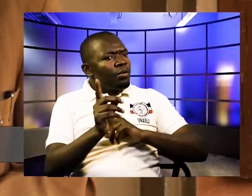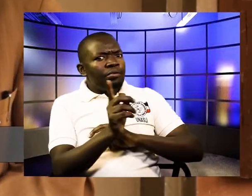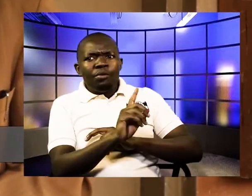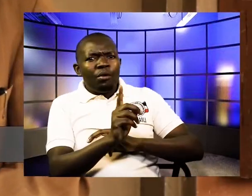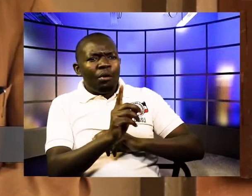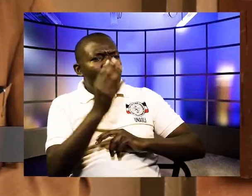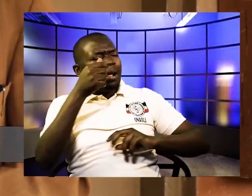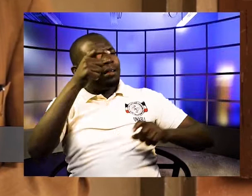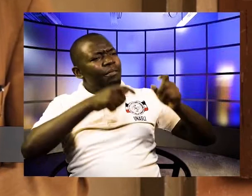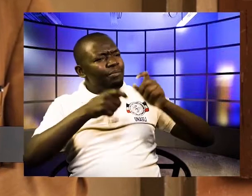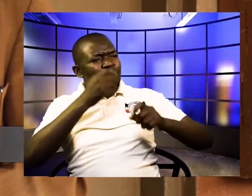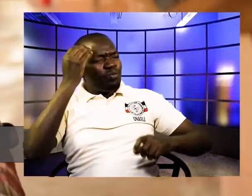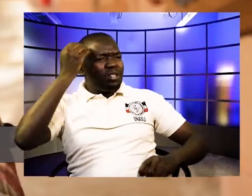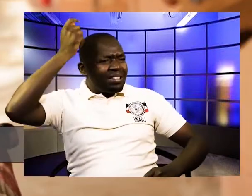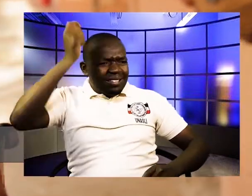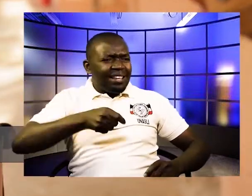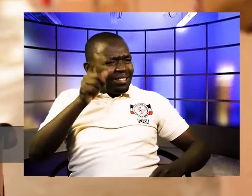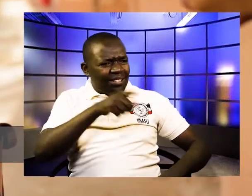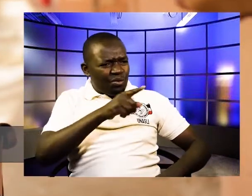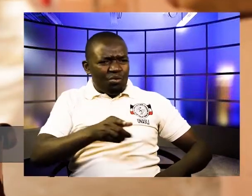abantu bajja kutujaajinga bubi ate awo